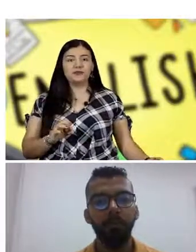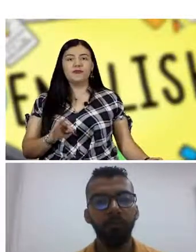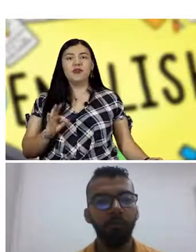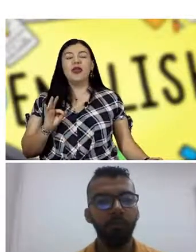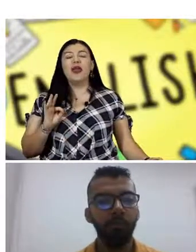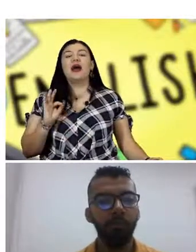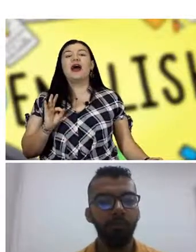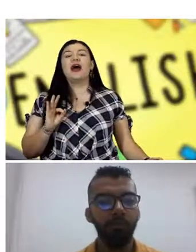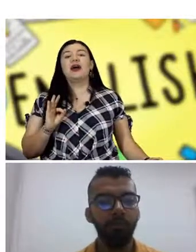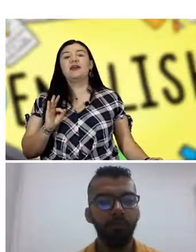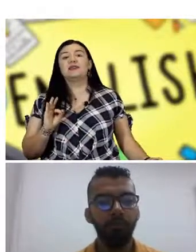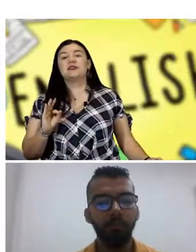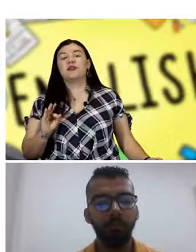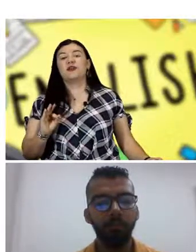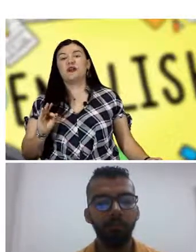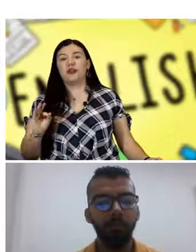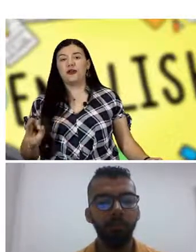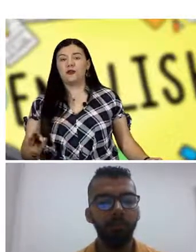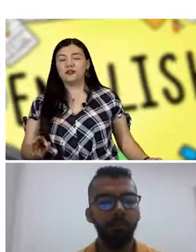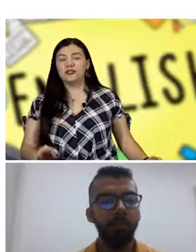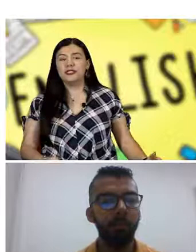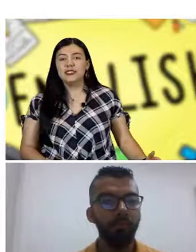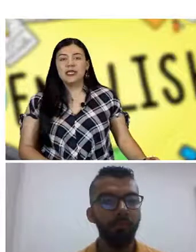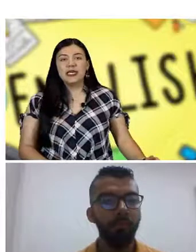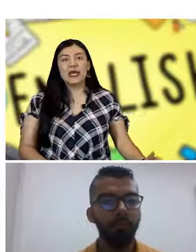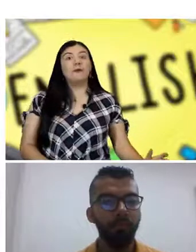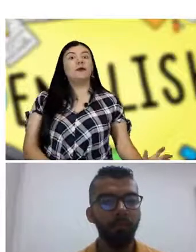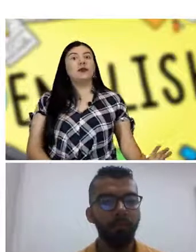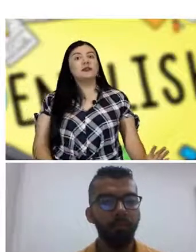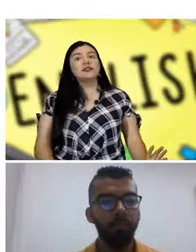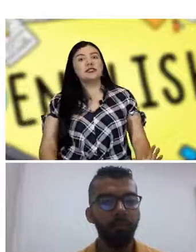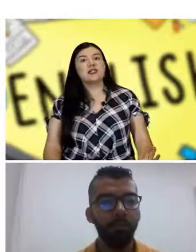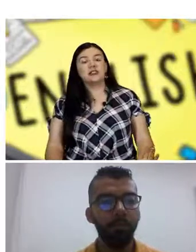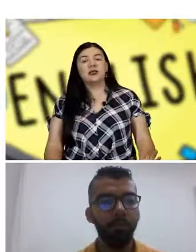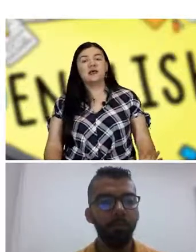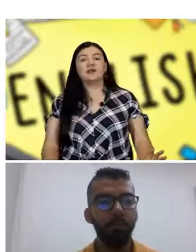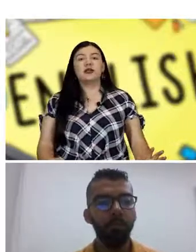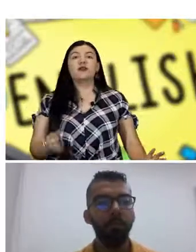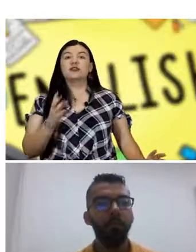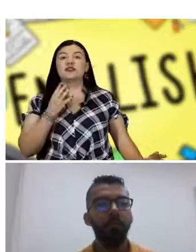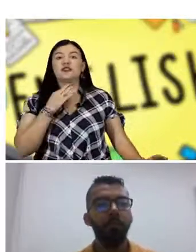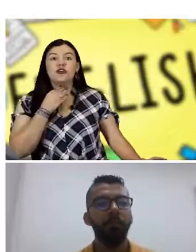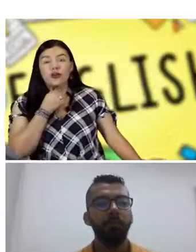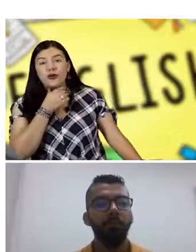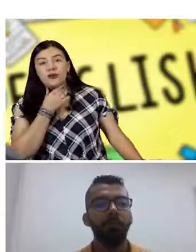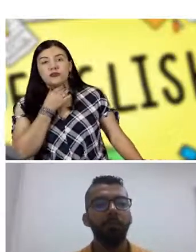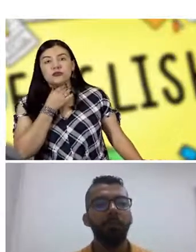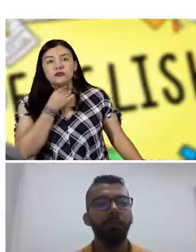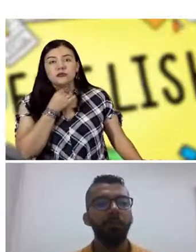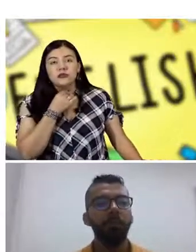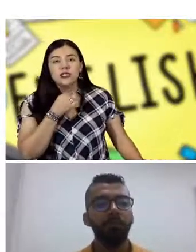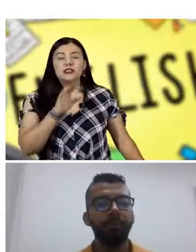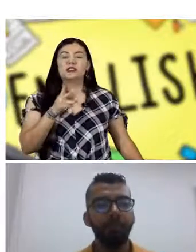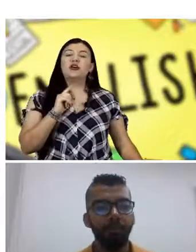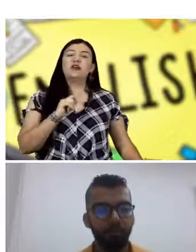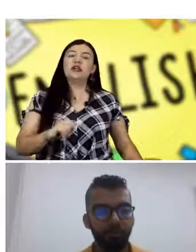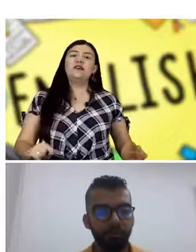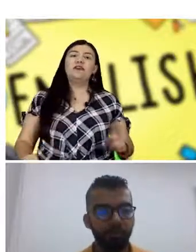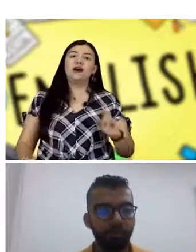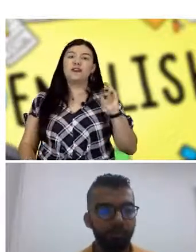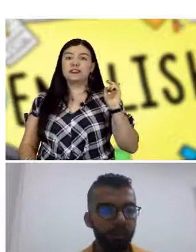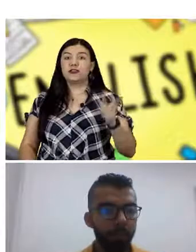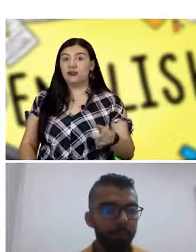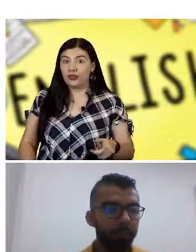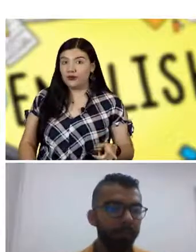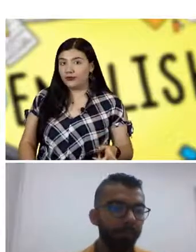pronunciation. A sore throat. ¿Qué podemos hacer si tenemos un sore throat? So